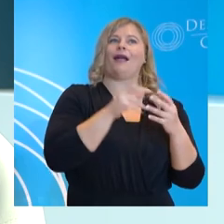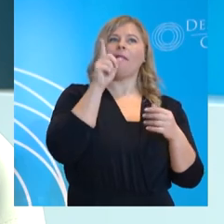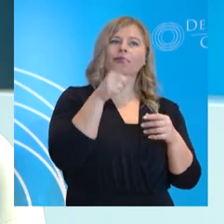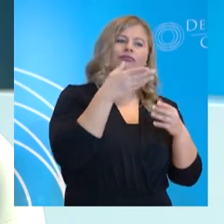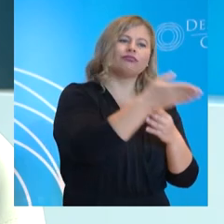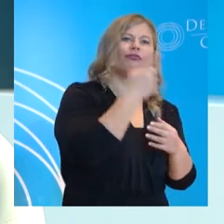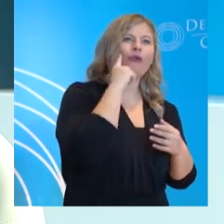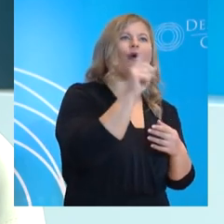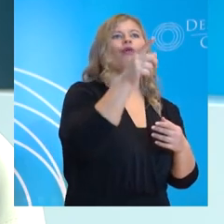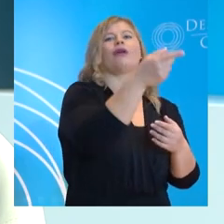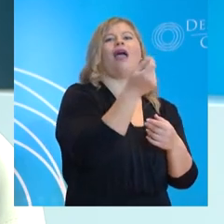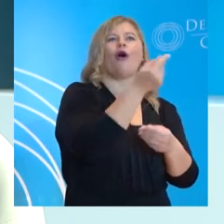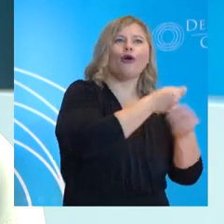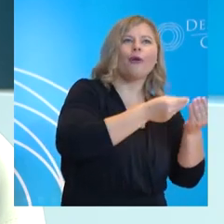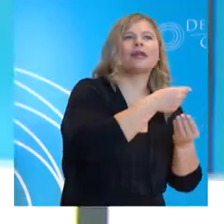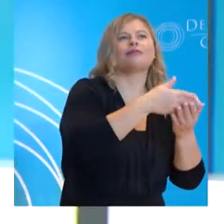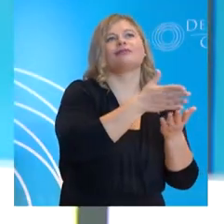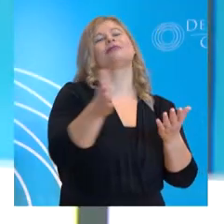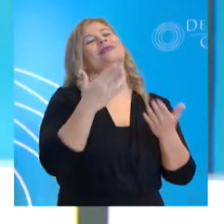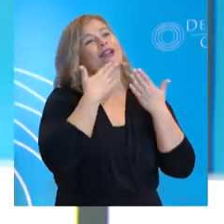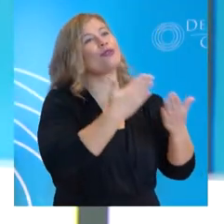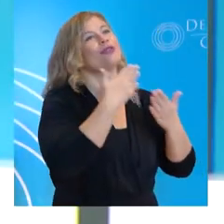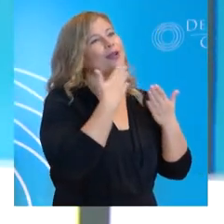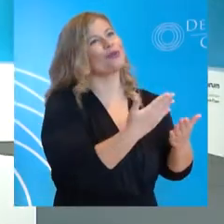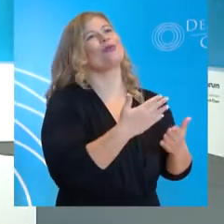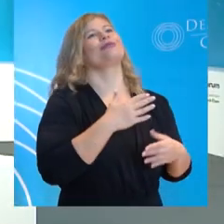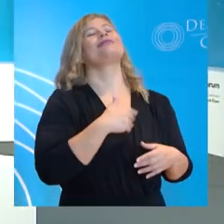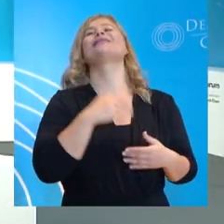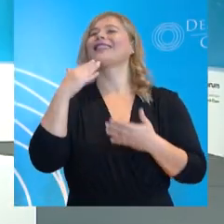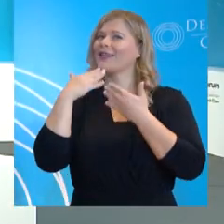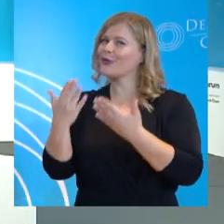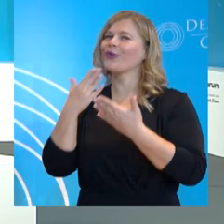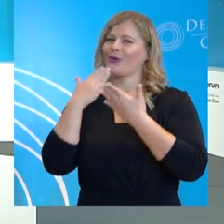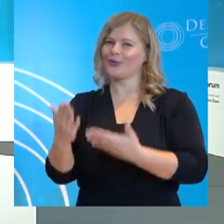lots of other ways. So thank you, Mr. Prime Minister. Thank you very, very much. Thank you very much.